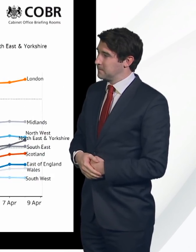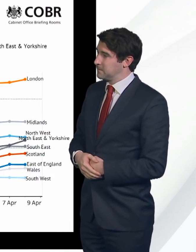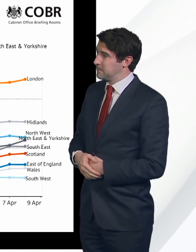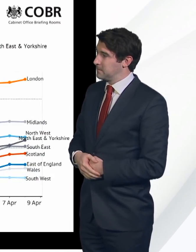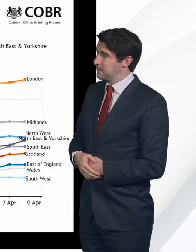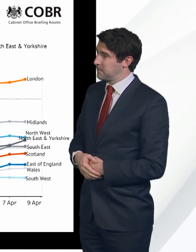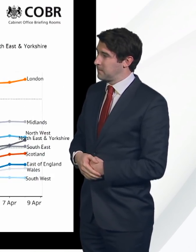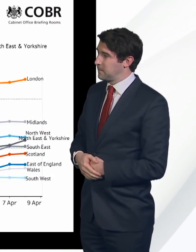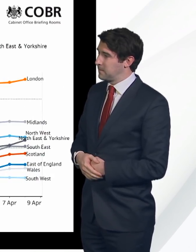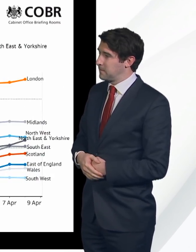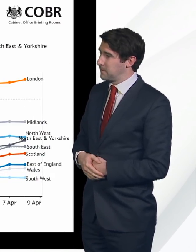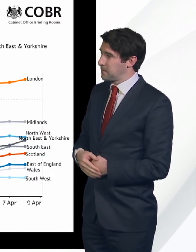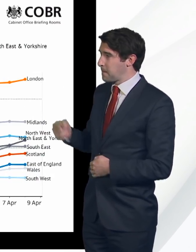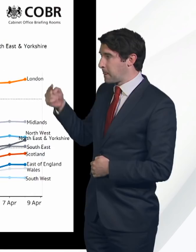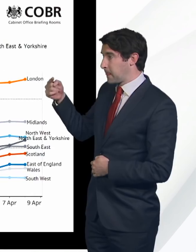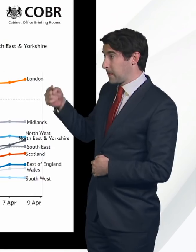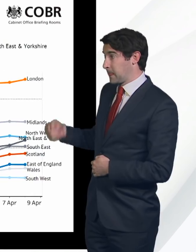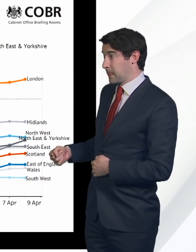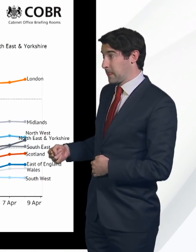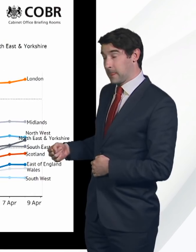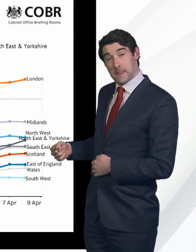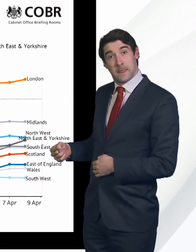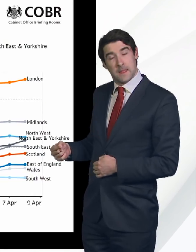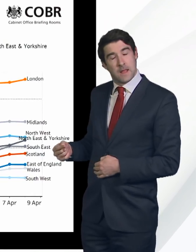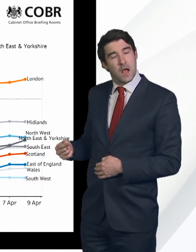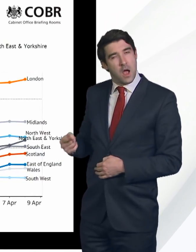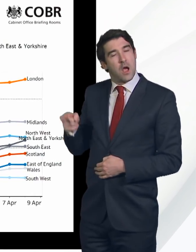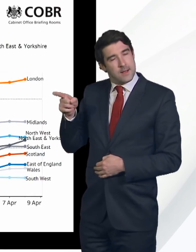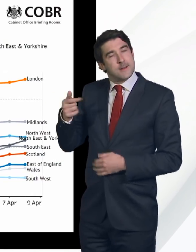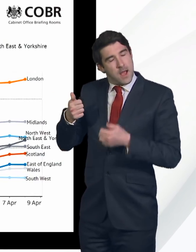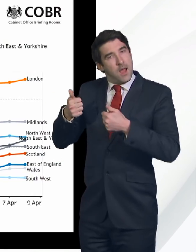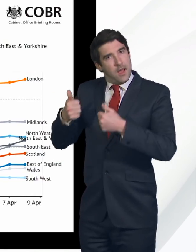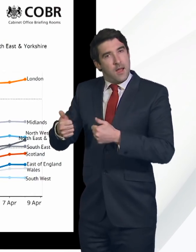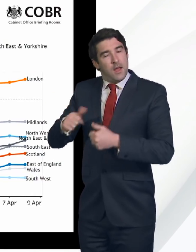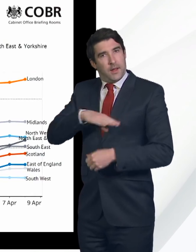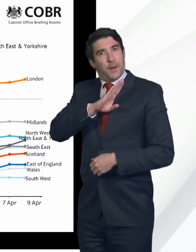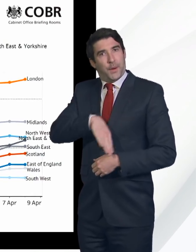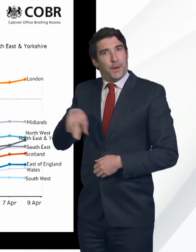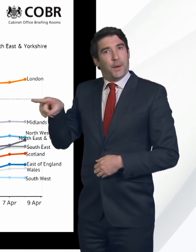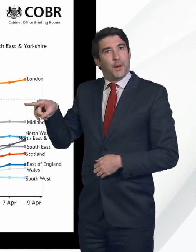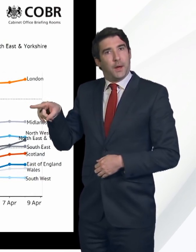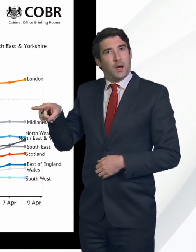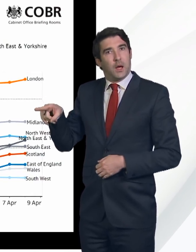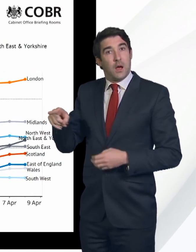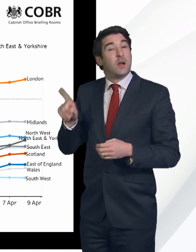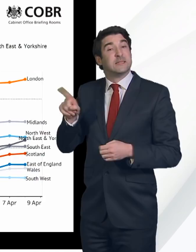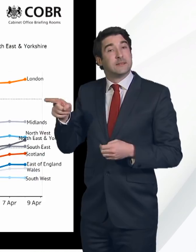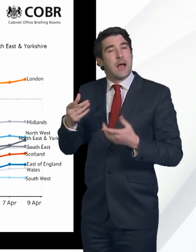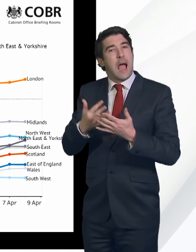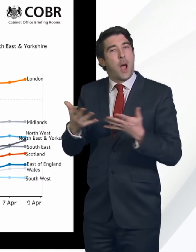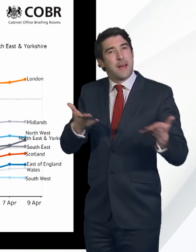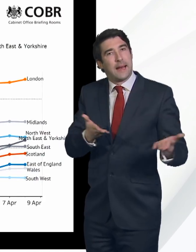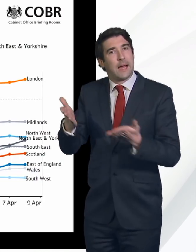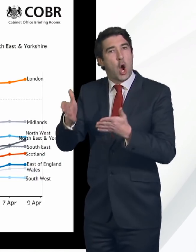then this graph wouldn't look like this. We would find many, many more people in hospital. We would find the health